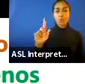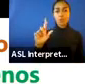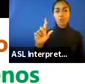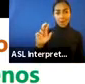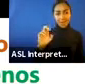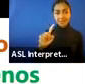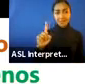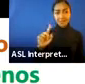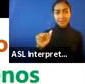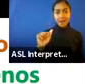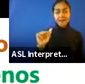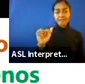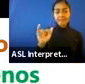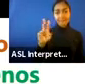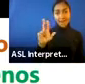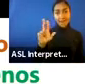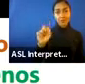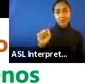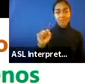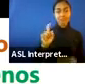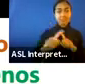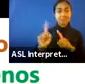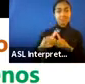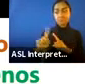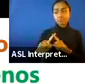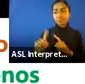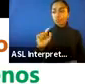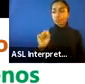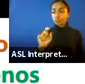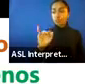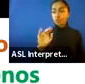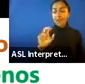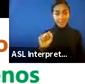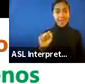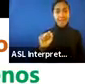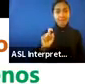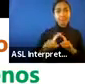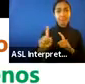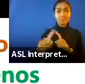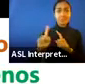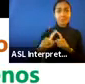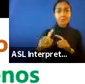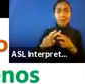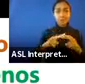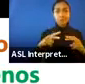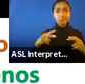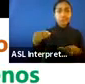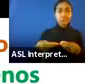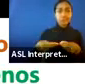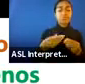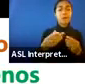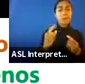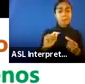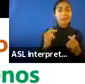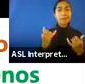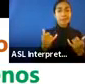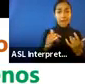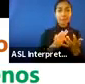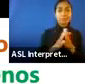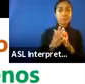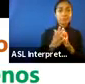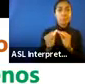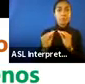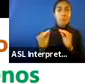in many different strains and has lots of different lineages that become more and more diverse every